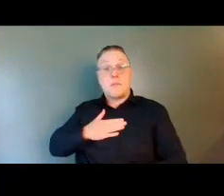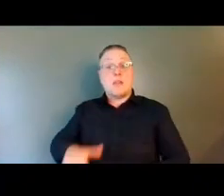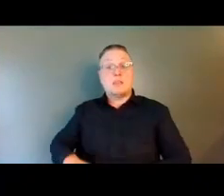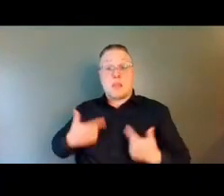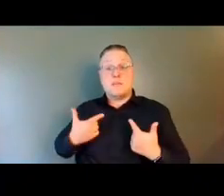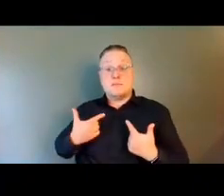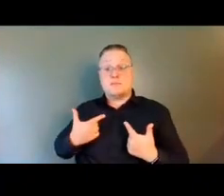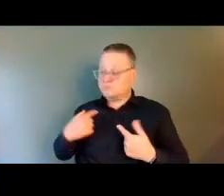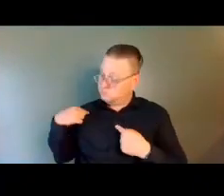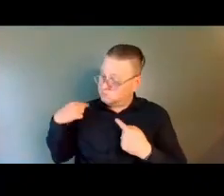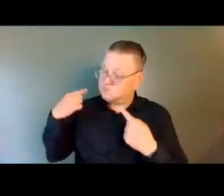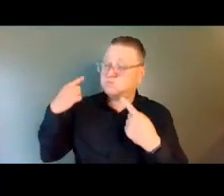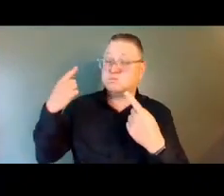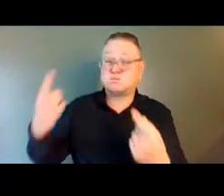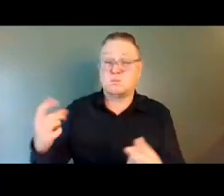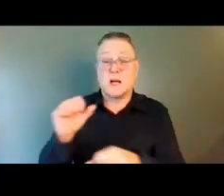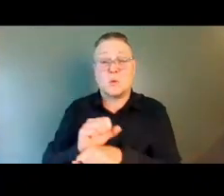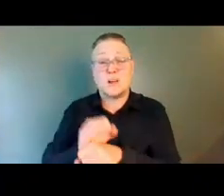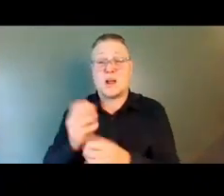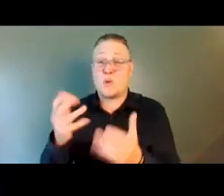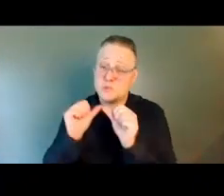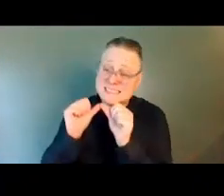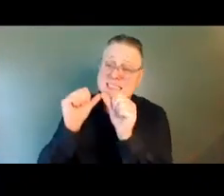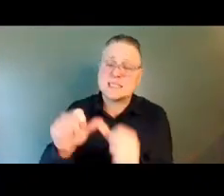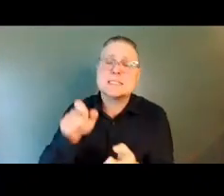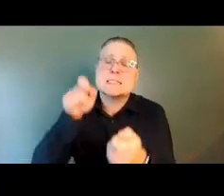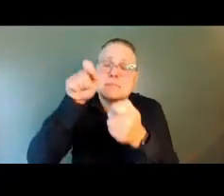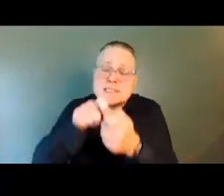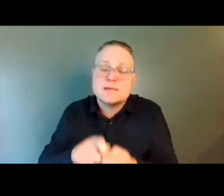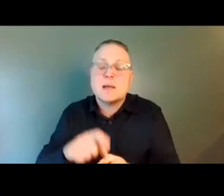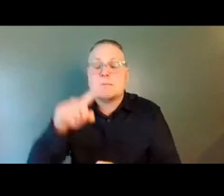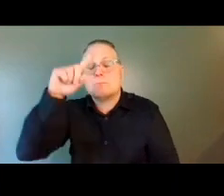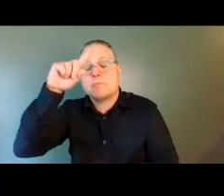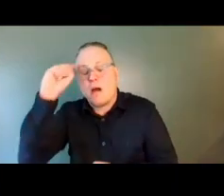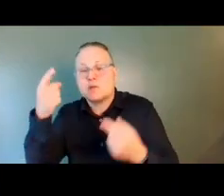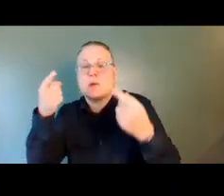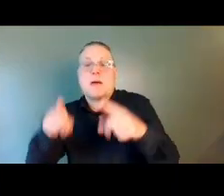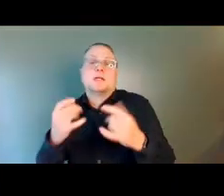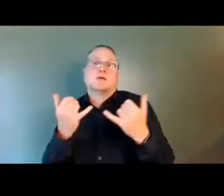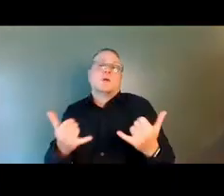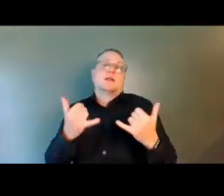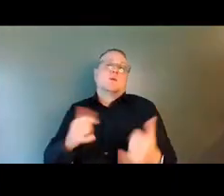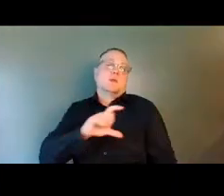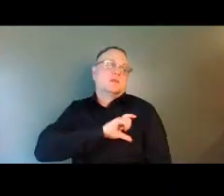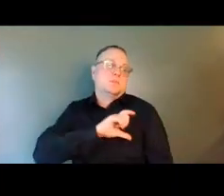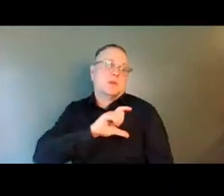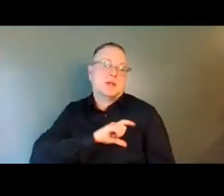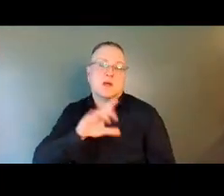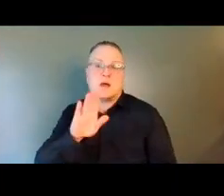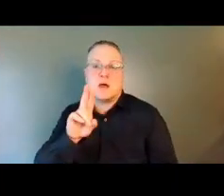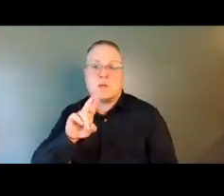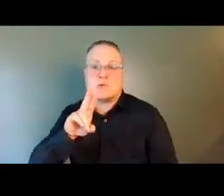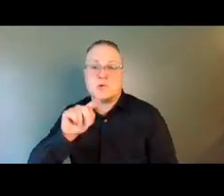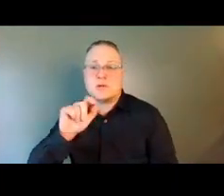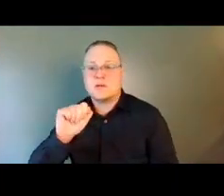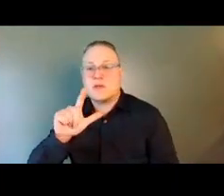that, particularly in what's happening in society today with the police brutality. And they're not talking enough in my mind about the